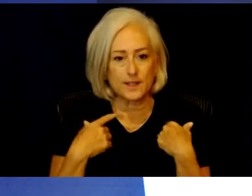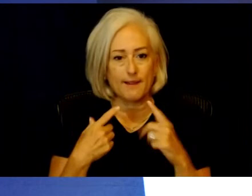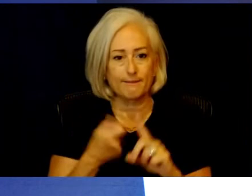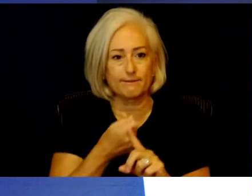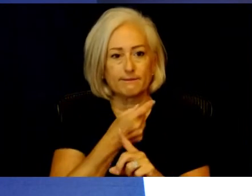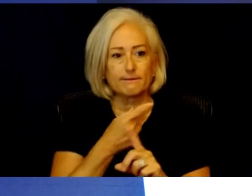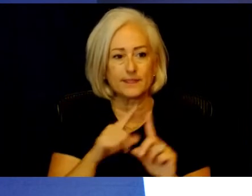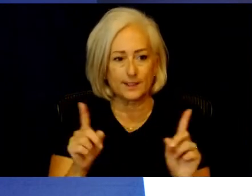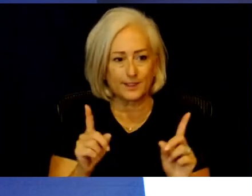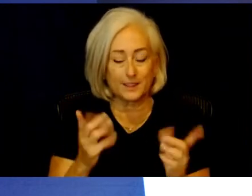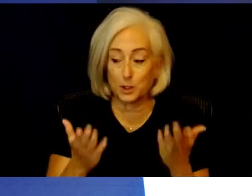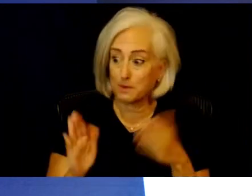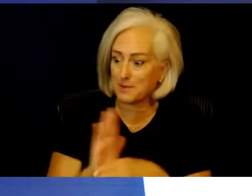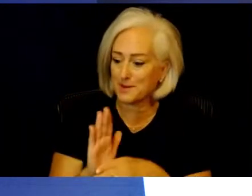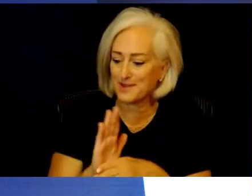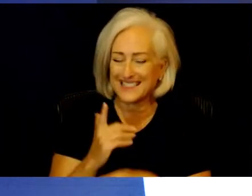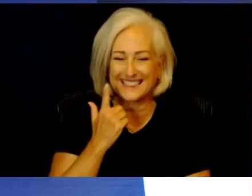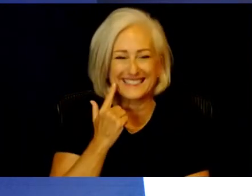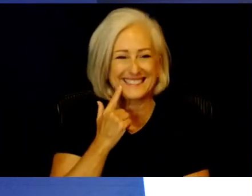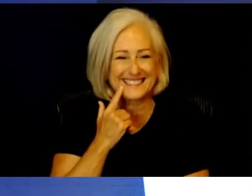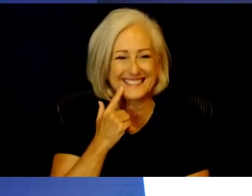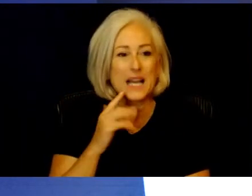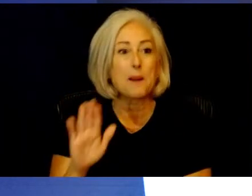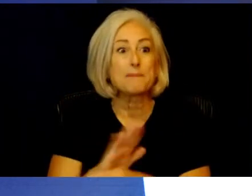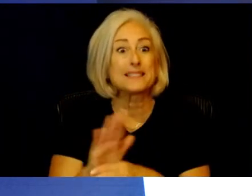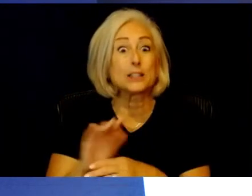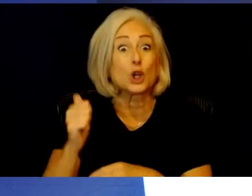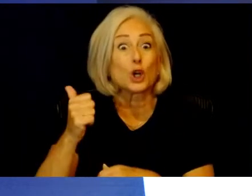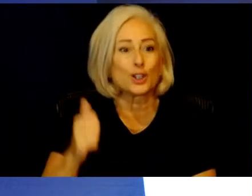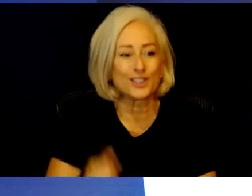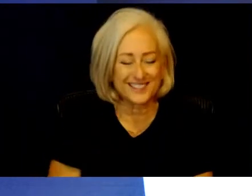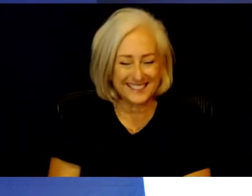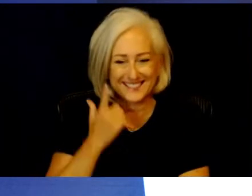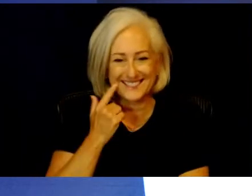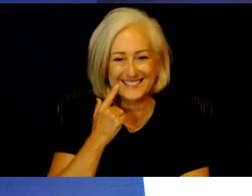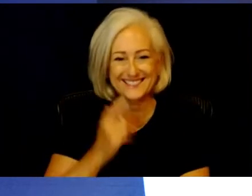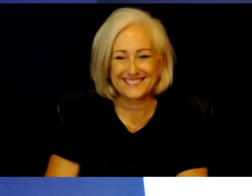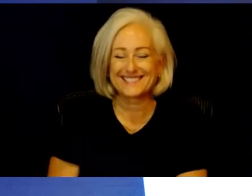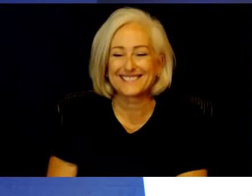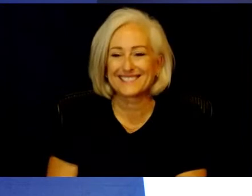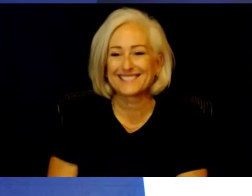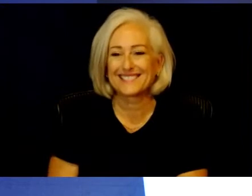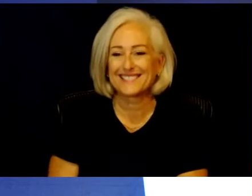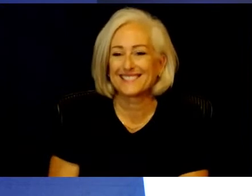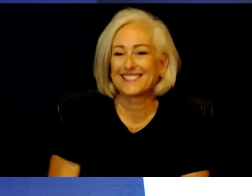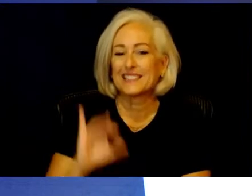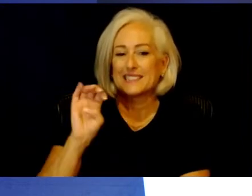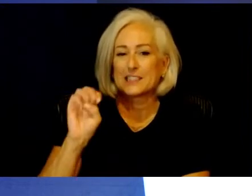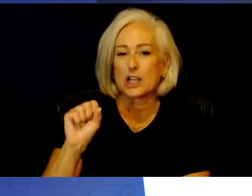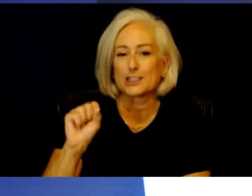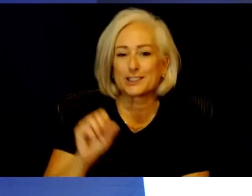busy on I'll Facebook. Be around. I mean, I'll be busier. around. Yes, that's fine. Busier. Jess?